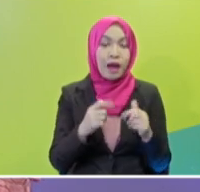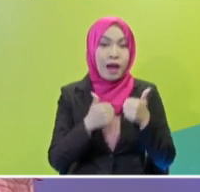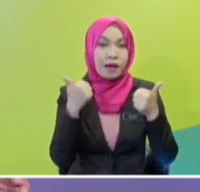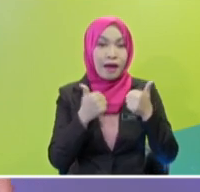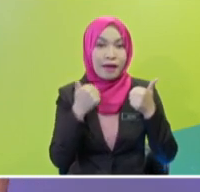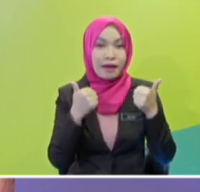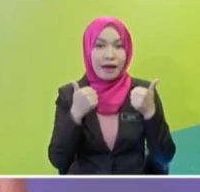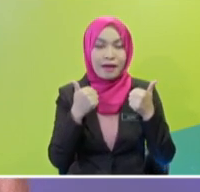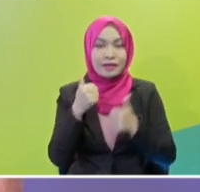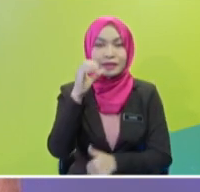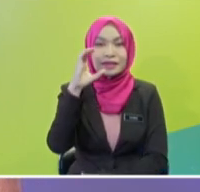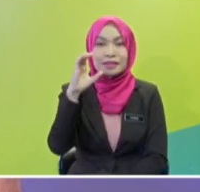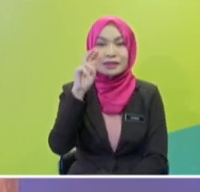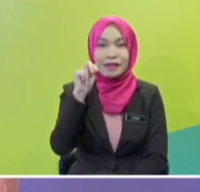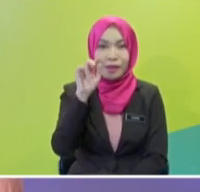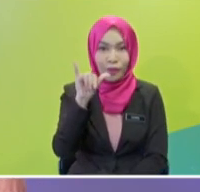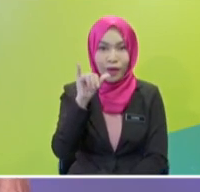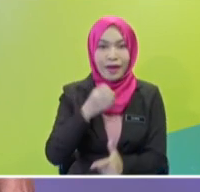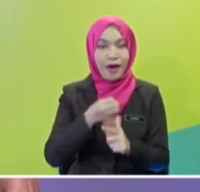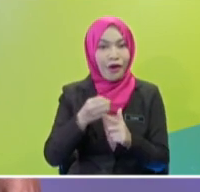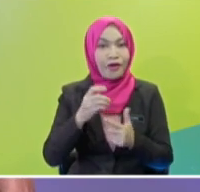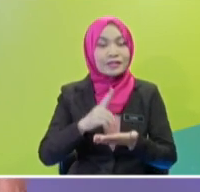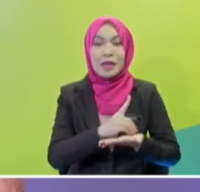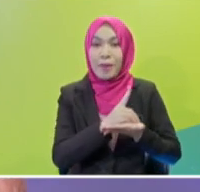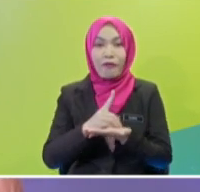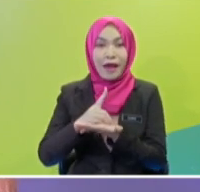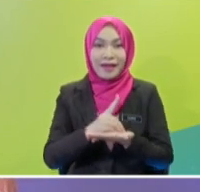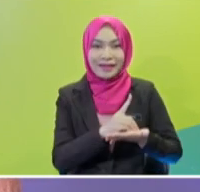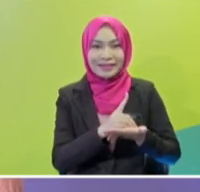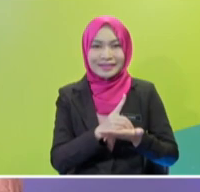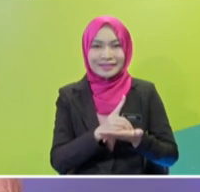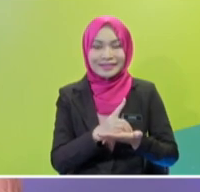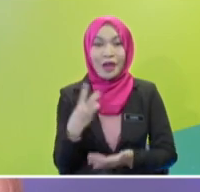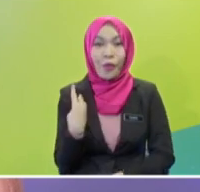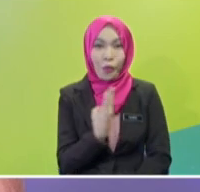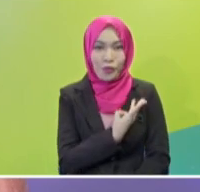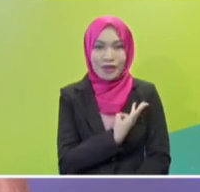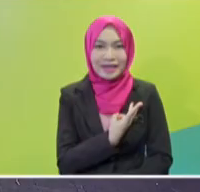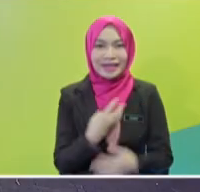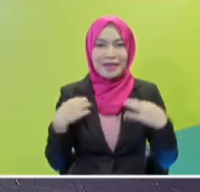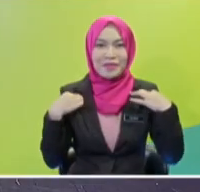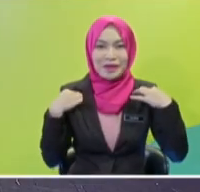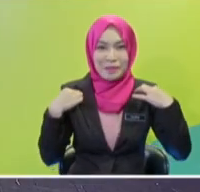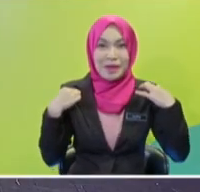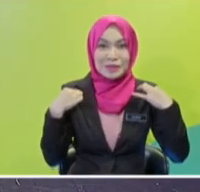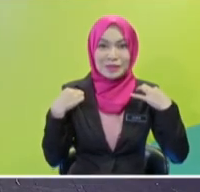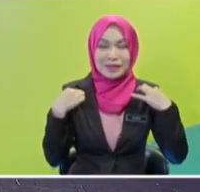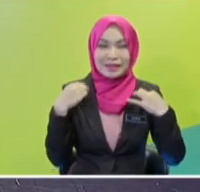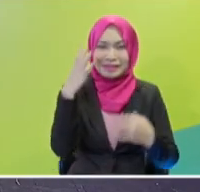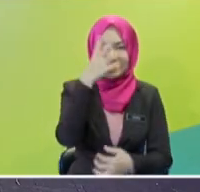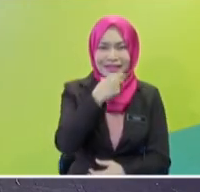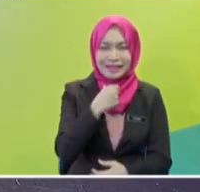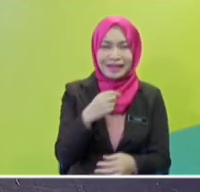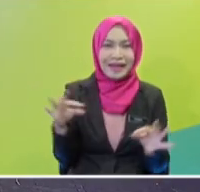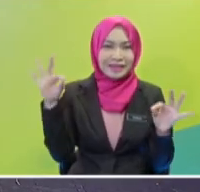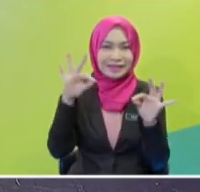or Deepavali celebrations. That's right. Yeah. We don't wear our pajamas to the shopping mall. Oh, no. Of course not. We want to